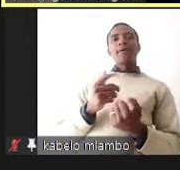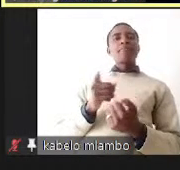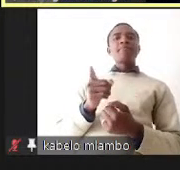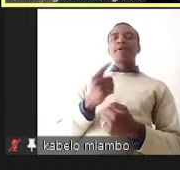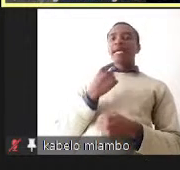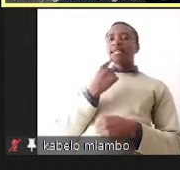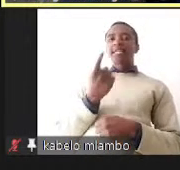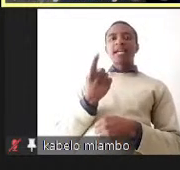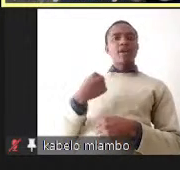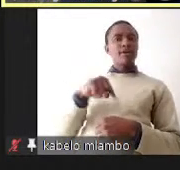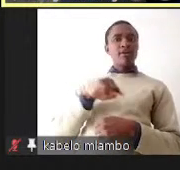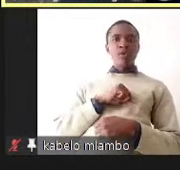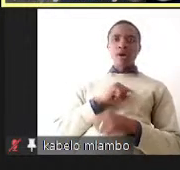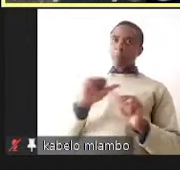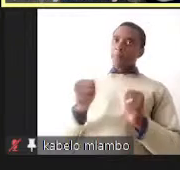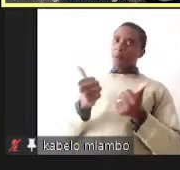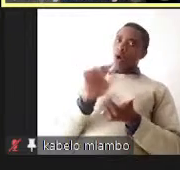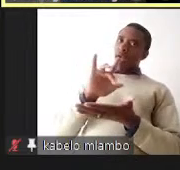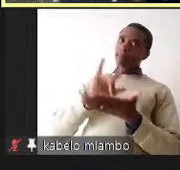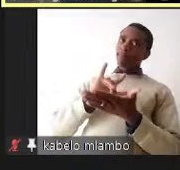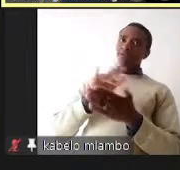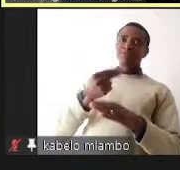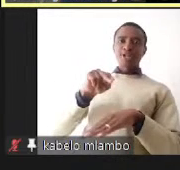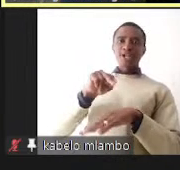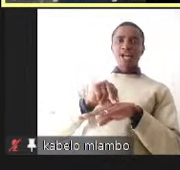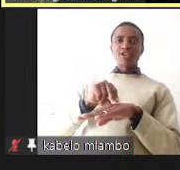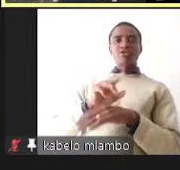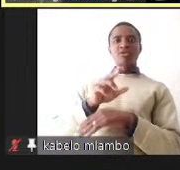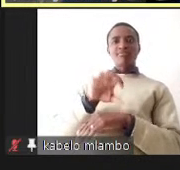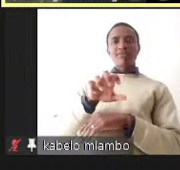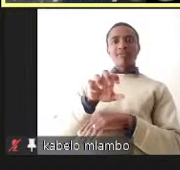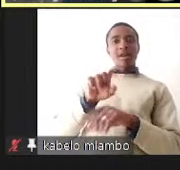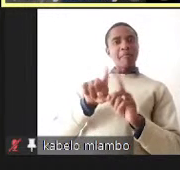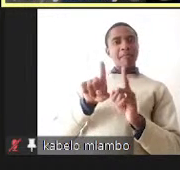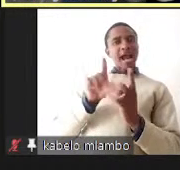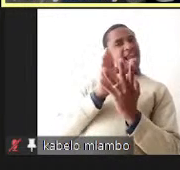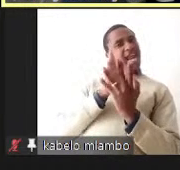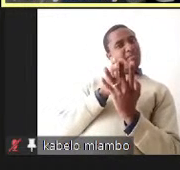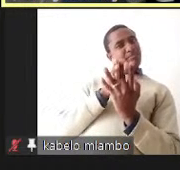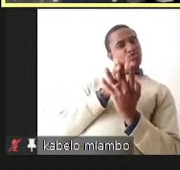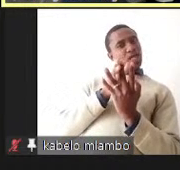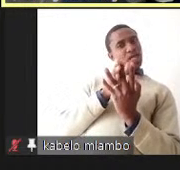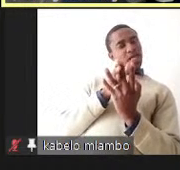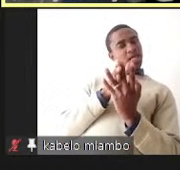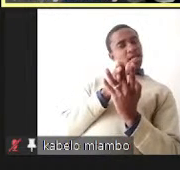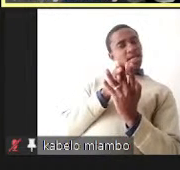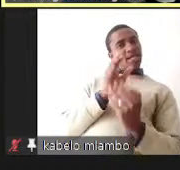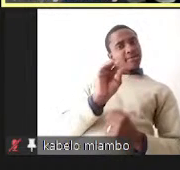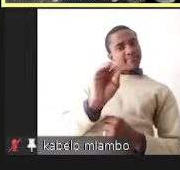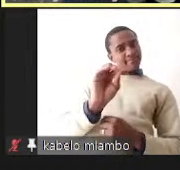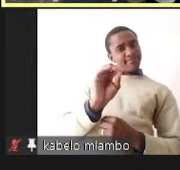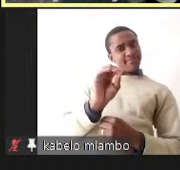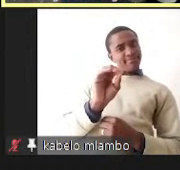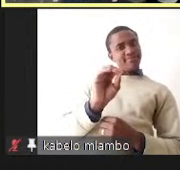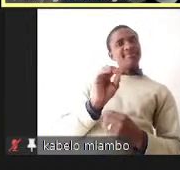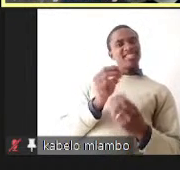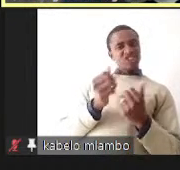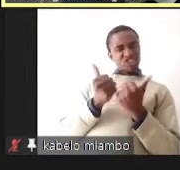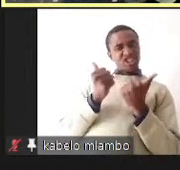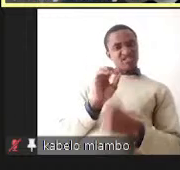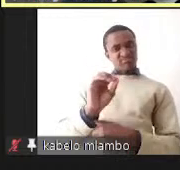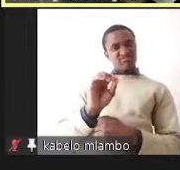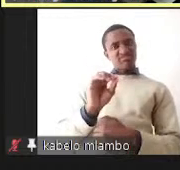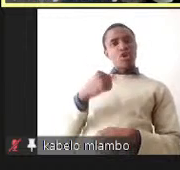are well positioned naturally as the province, but in between that, there's quite a number of challenges. And we do